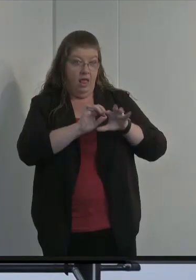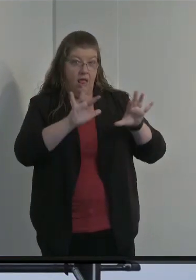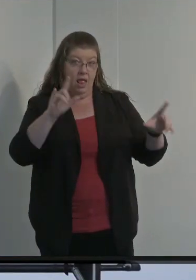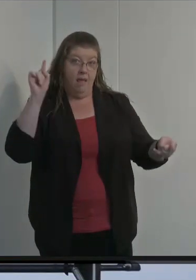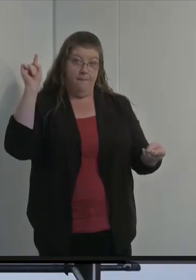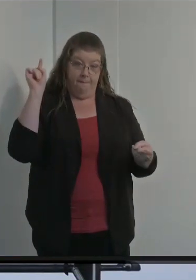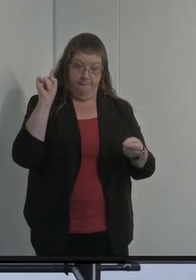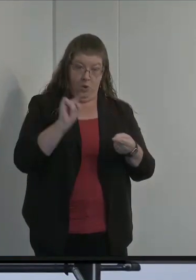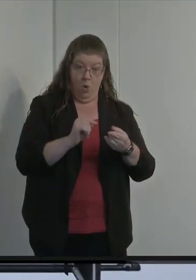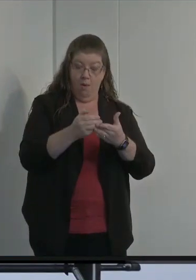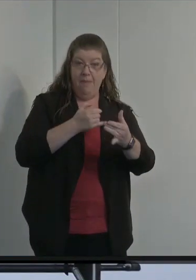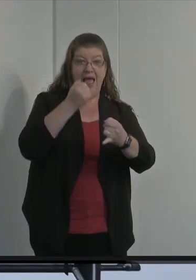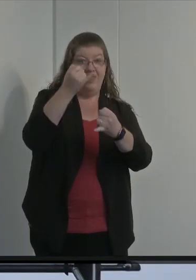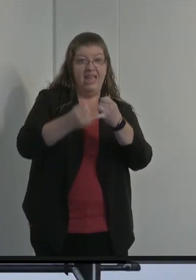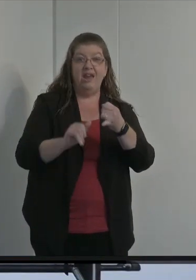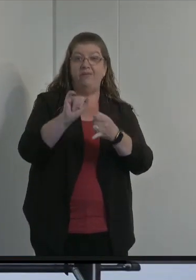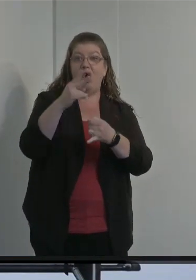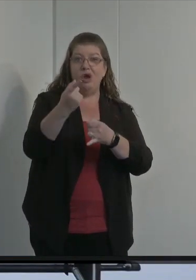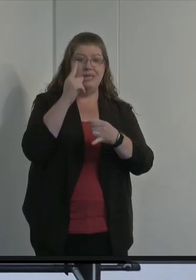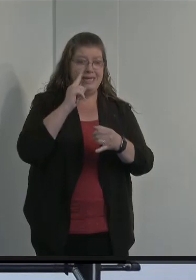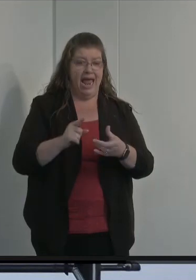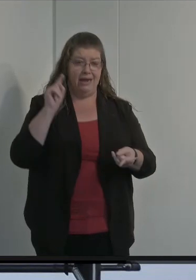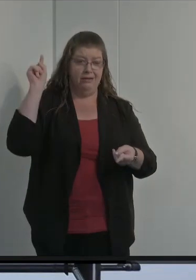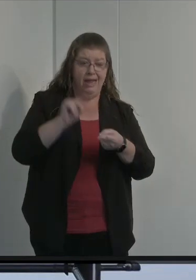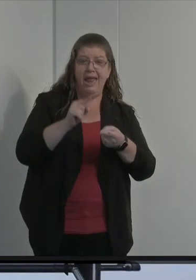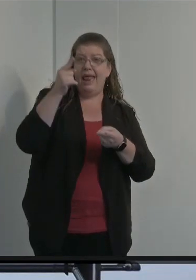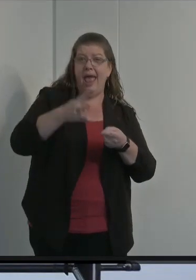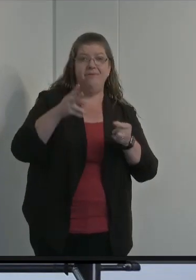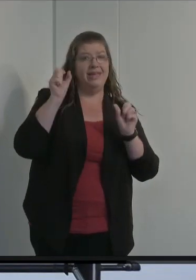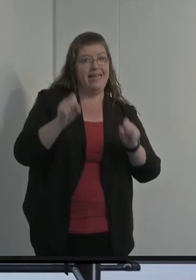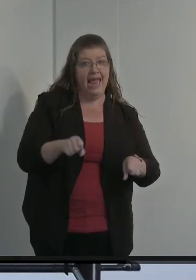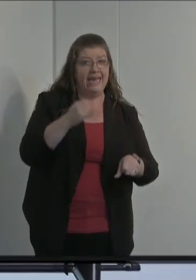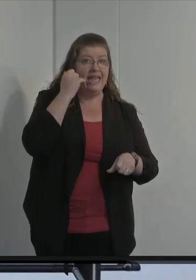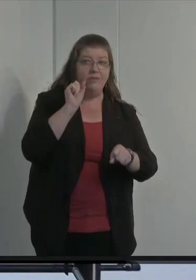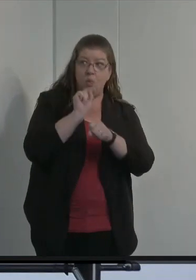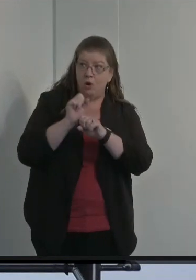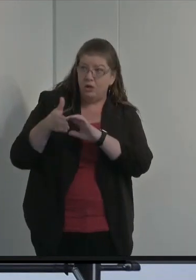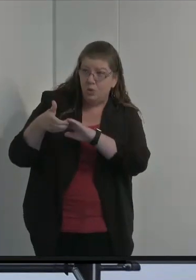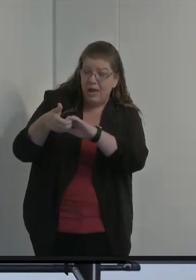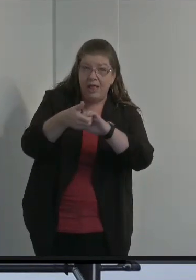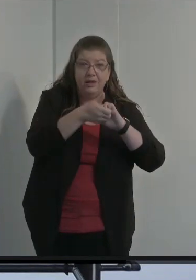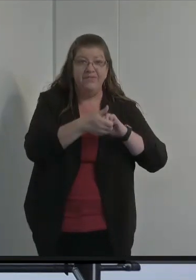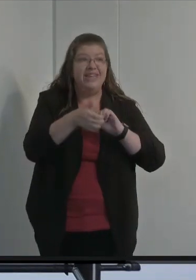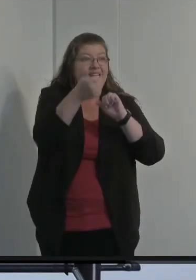by the end of August if we all work together. If each of us does a little